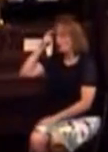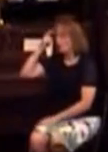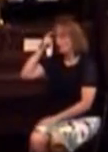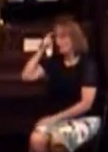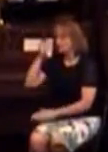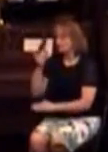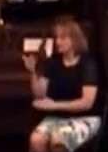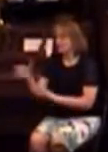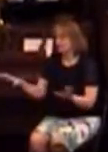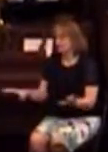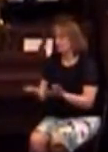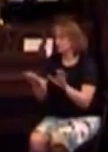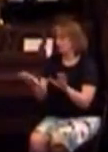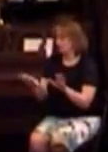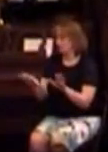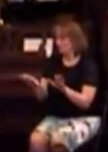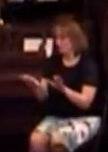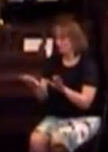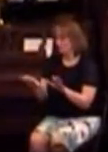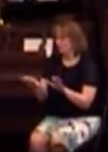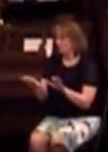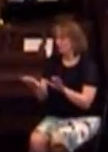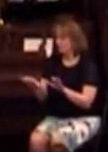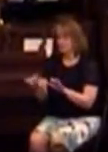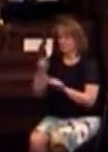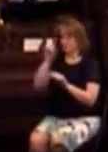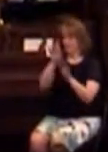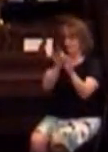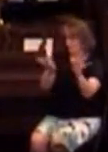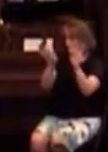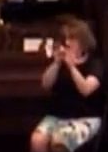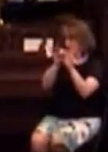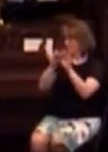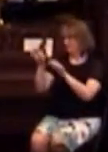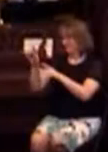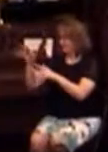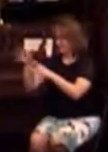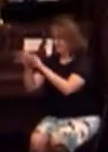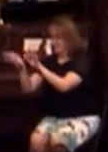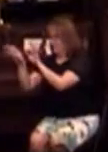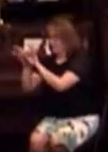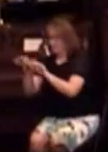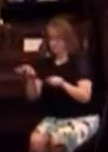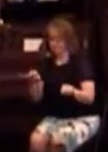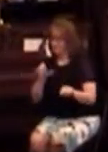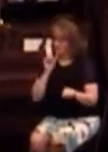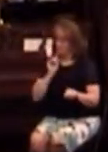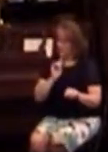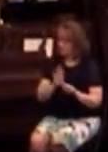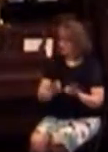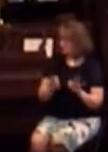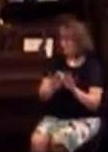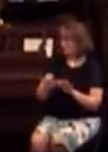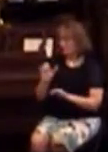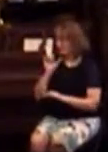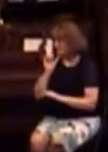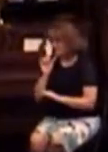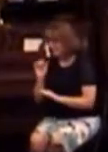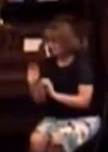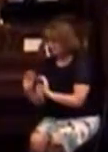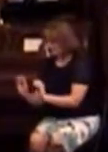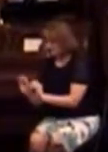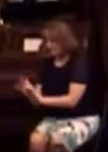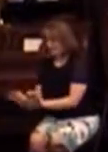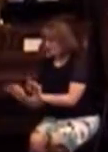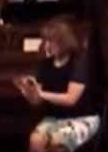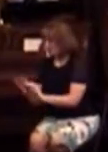most wise book to commit, quadrant to commit to is this one here, the second quadrant.